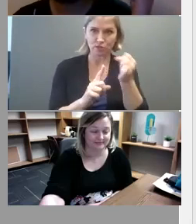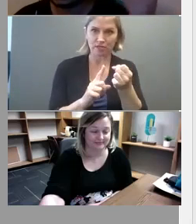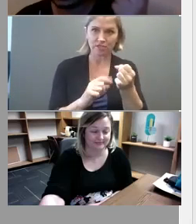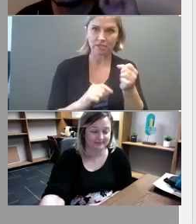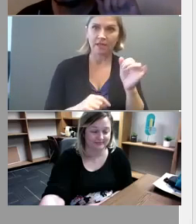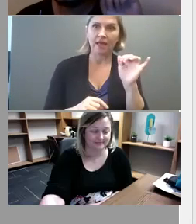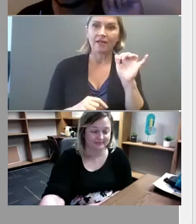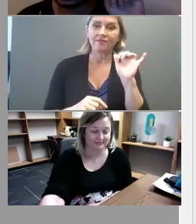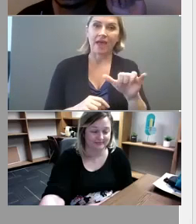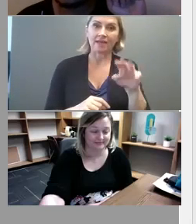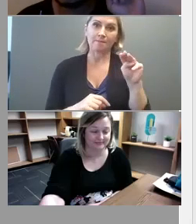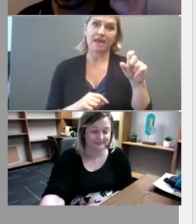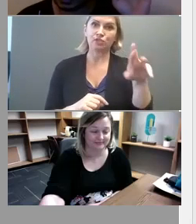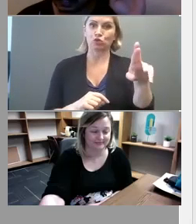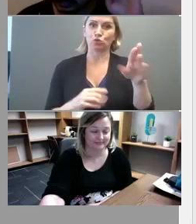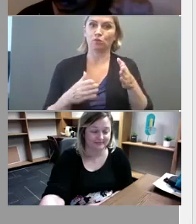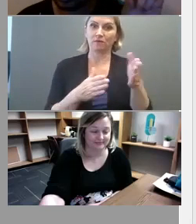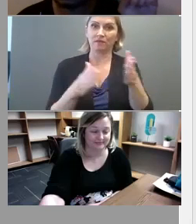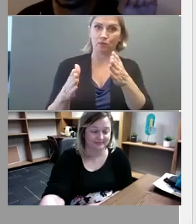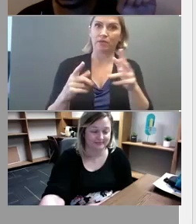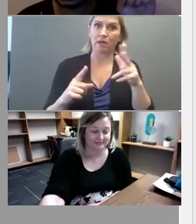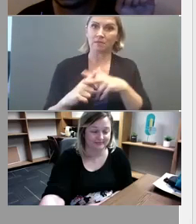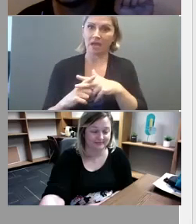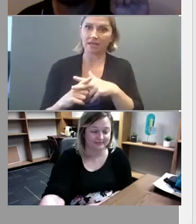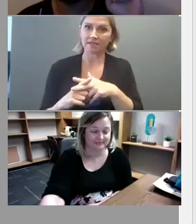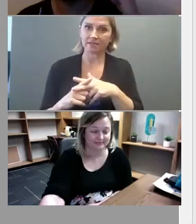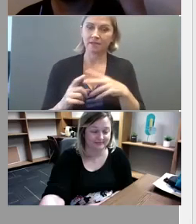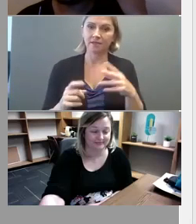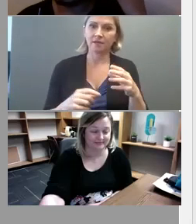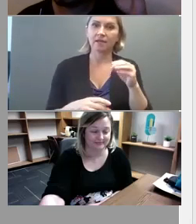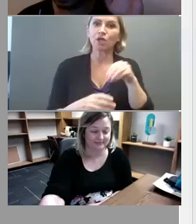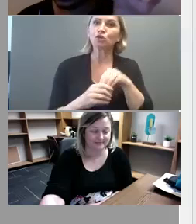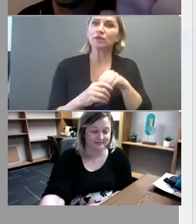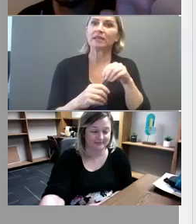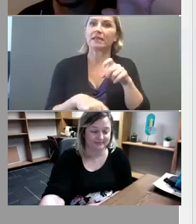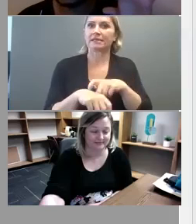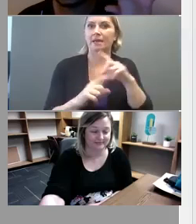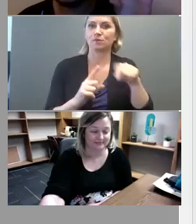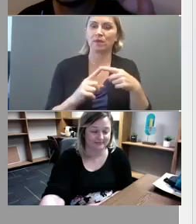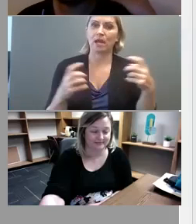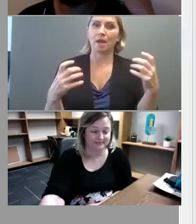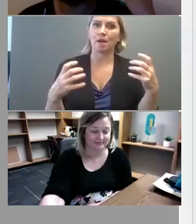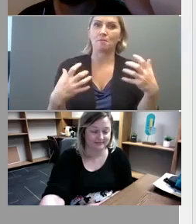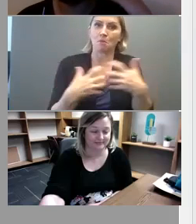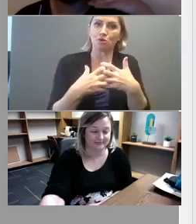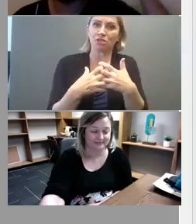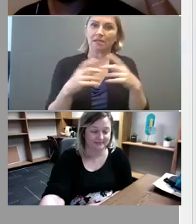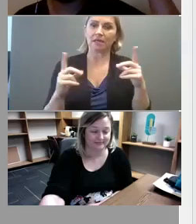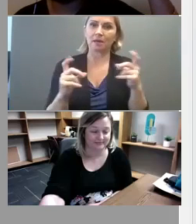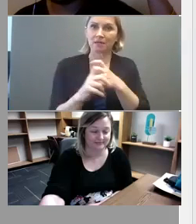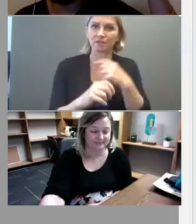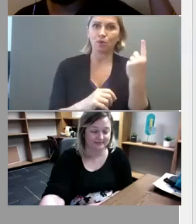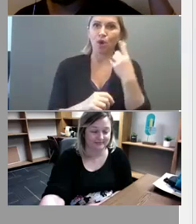applies, and for the case, including for the cases where our merging complexity is always going to